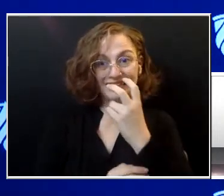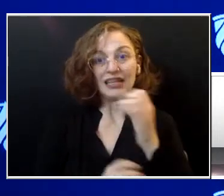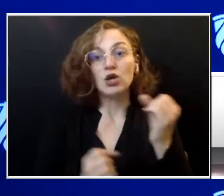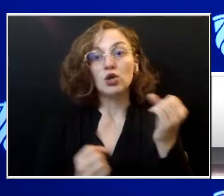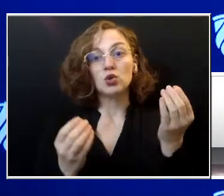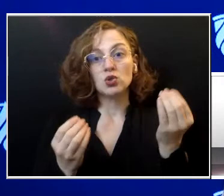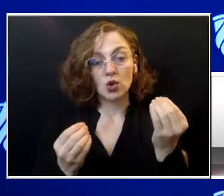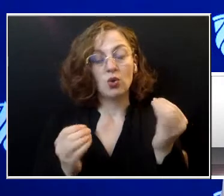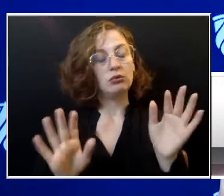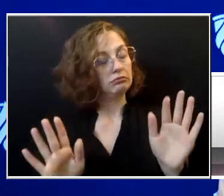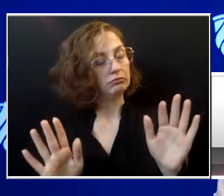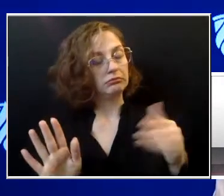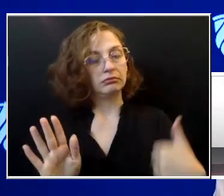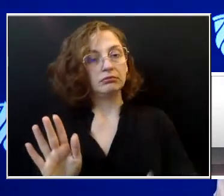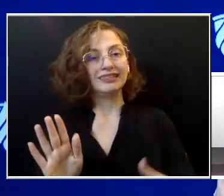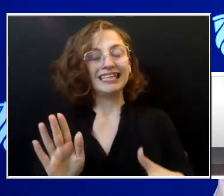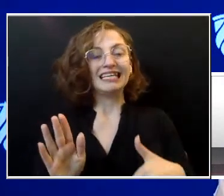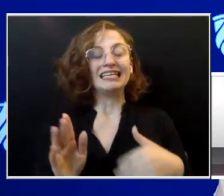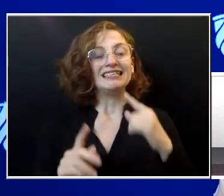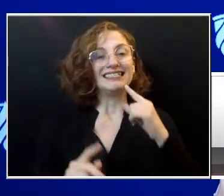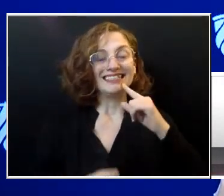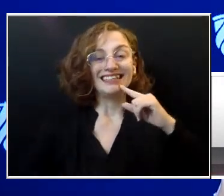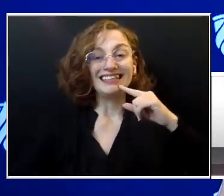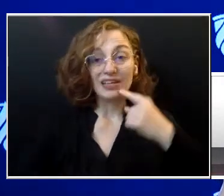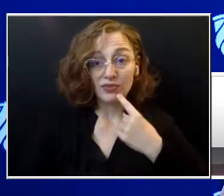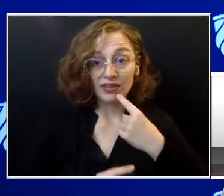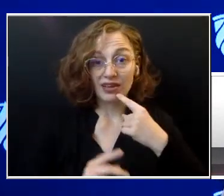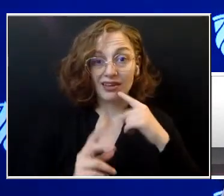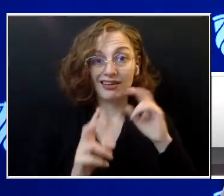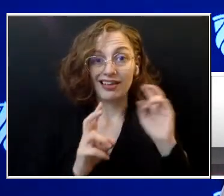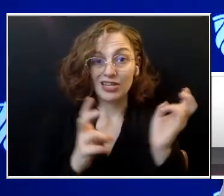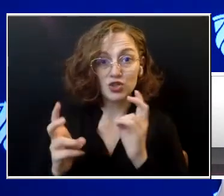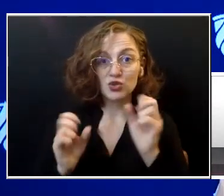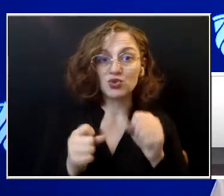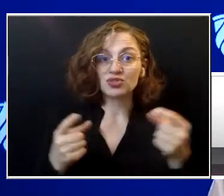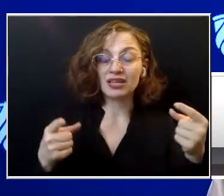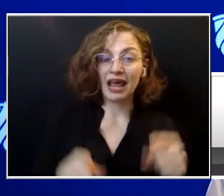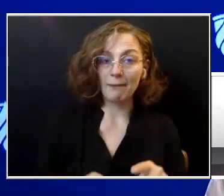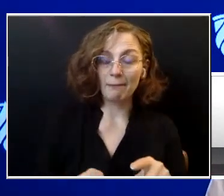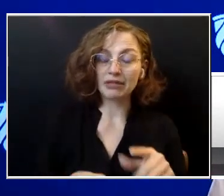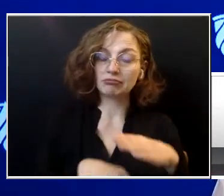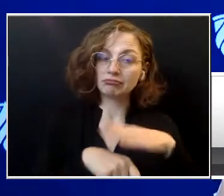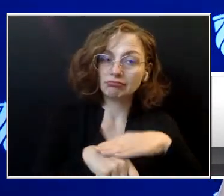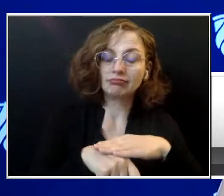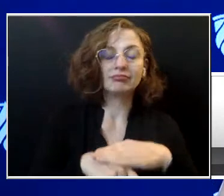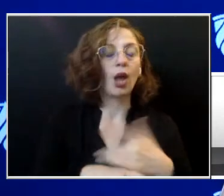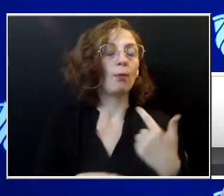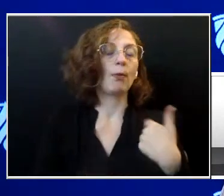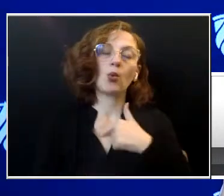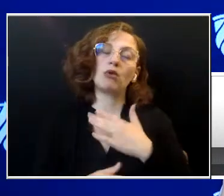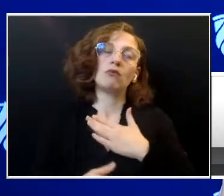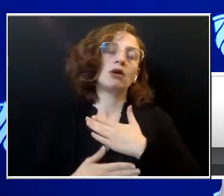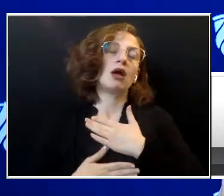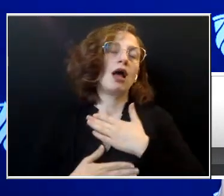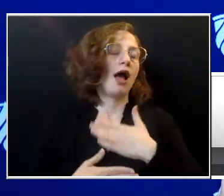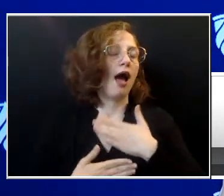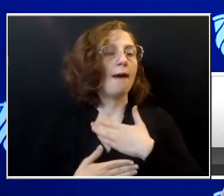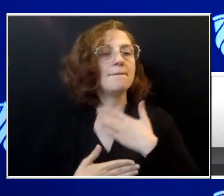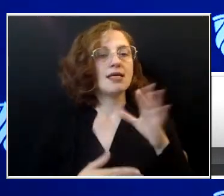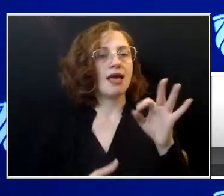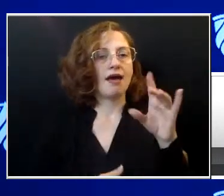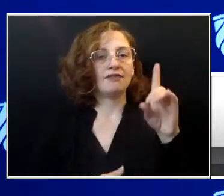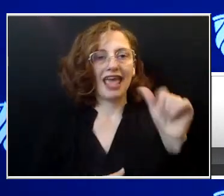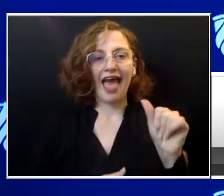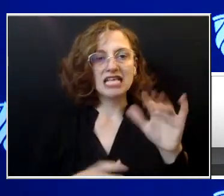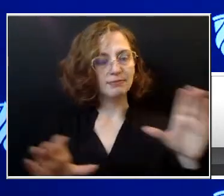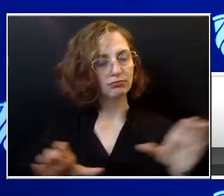significant morbidity and mortality. And again, just happy that the FDA is being proactive. This isn't cause to worry anybody,